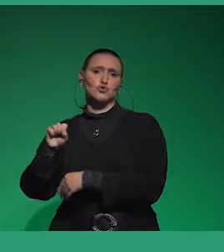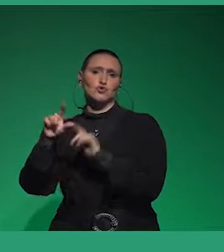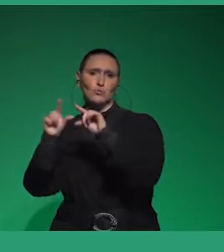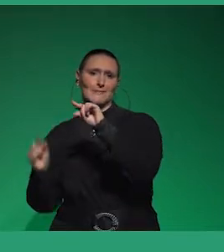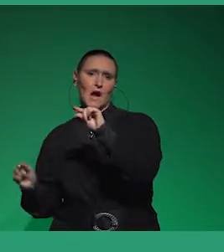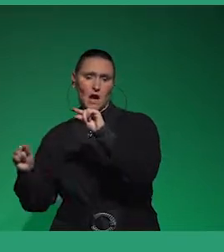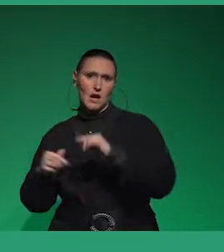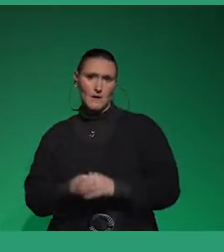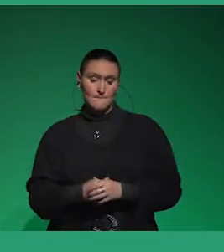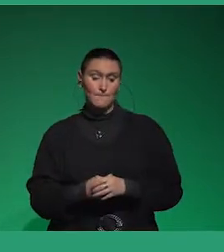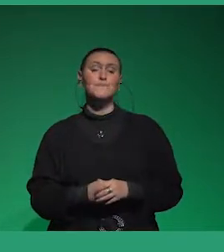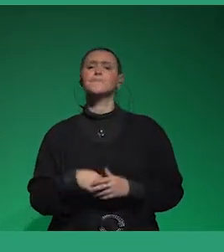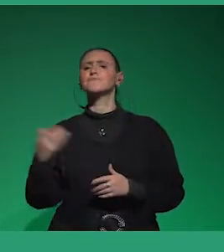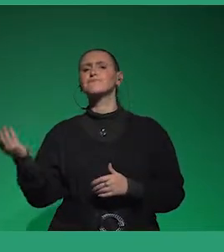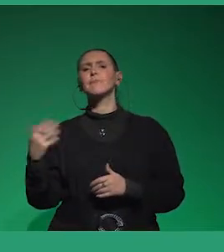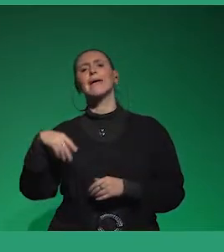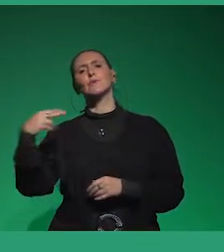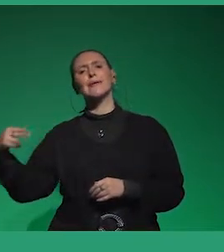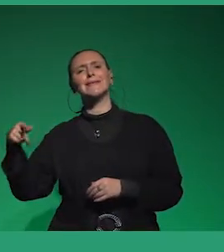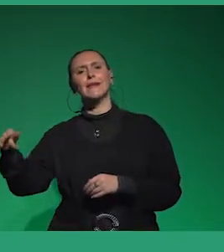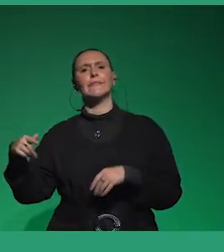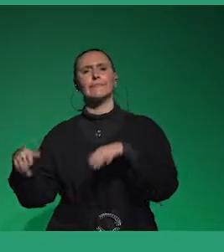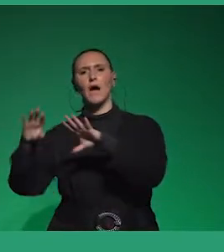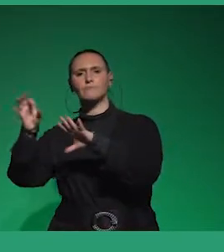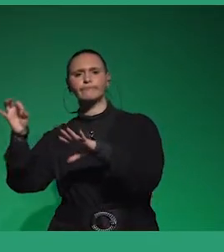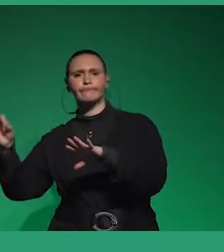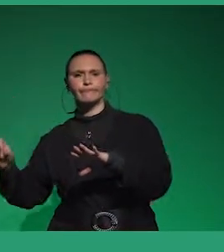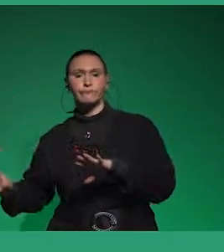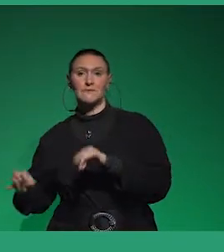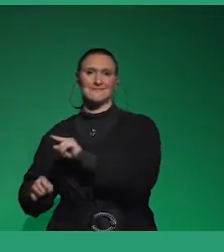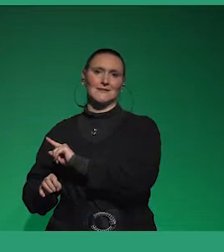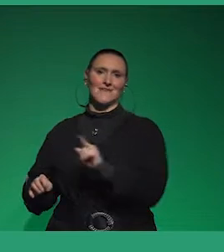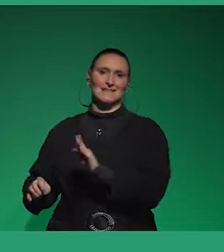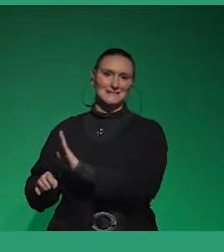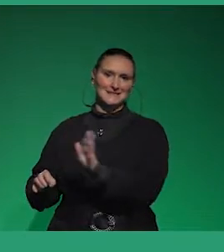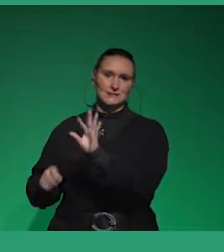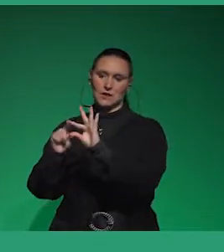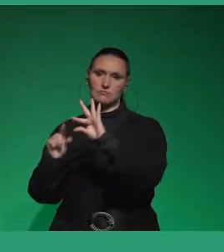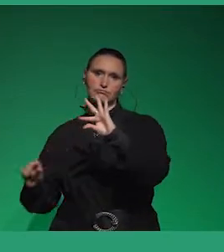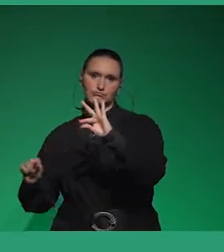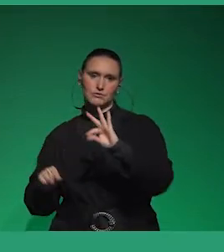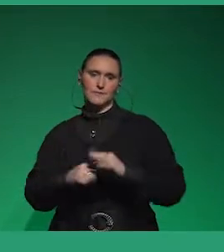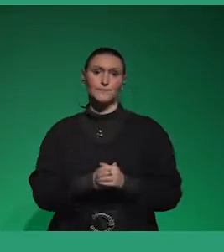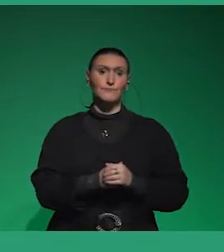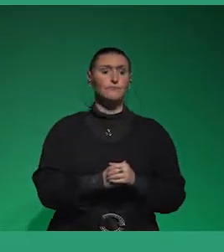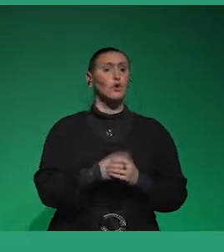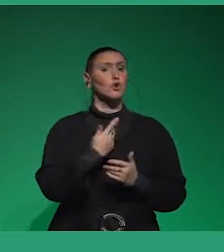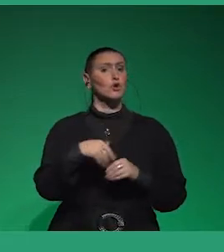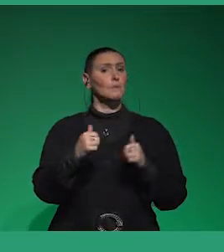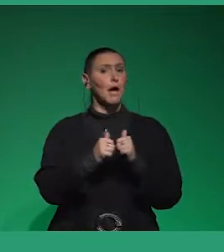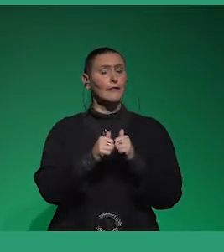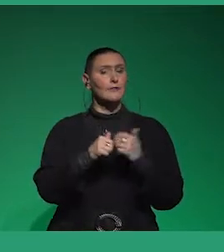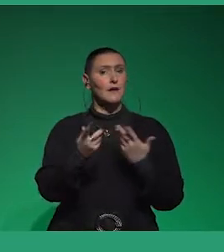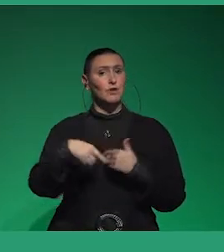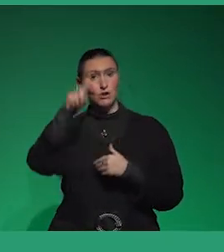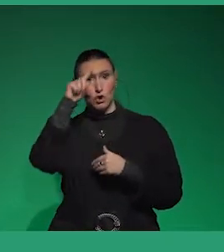It is in the western part of the Indonesia. So that the main partners from the Germany